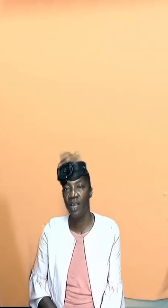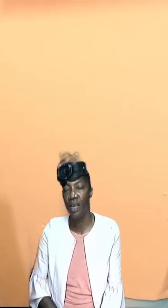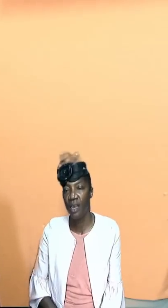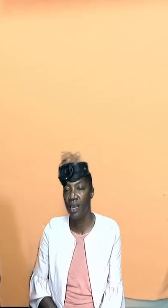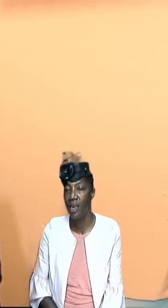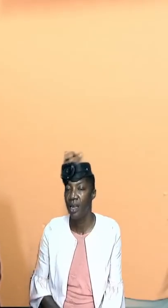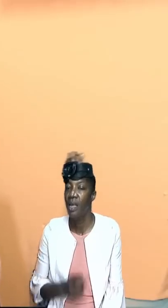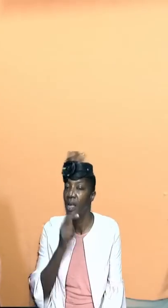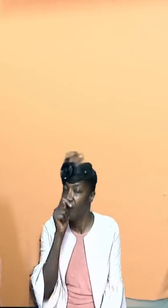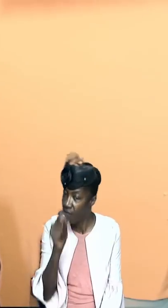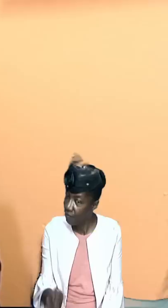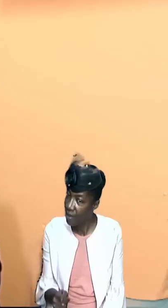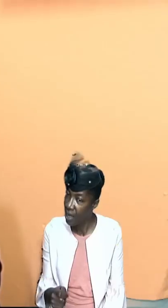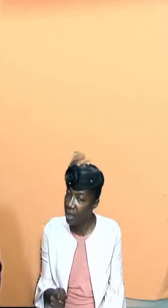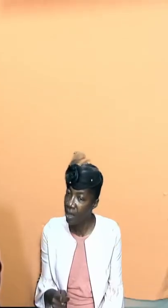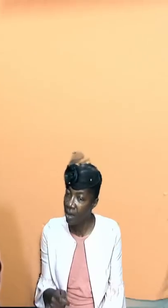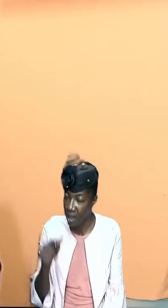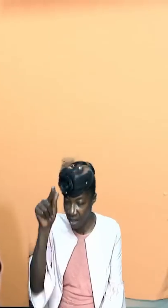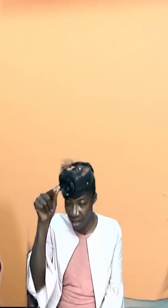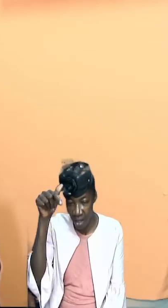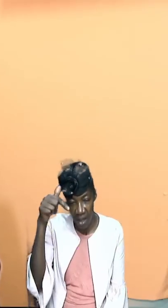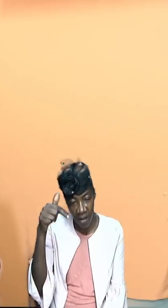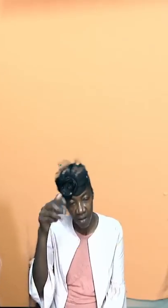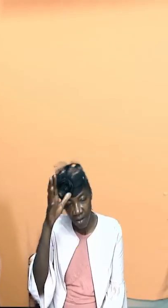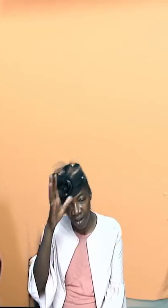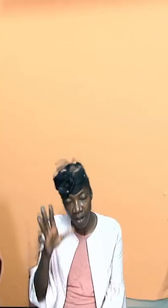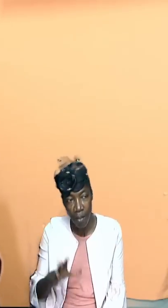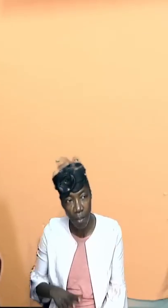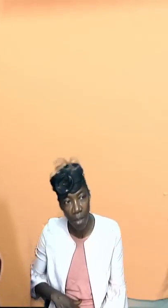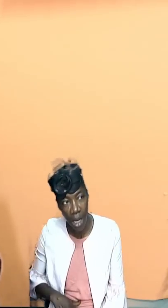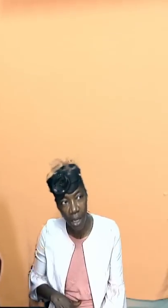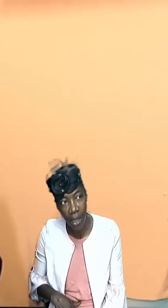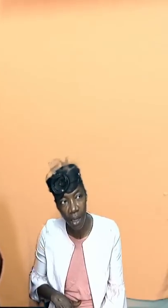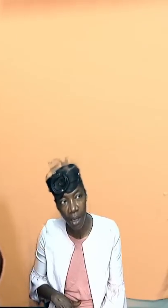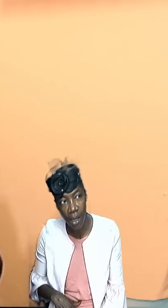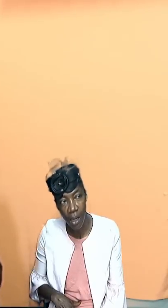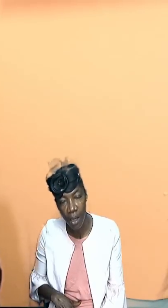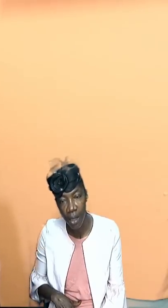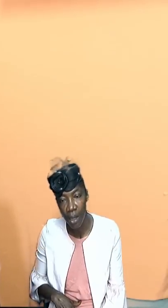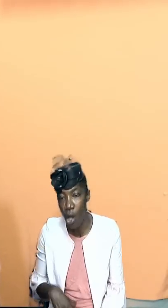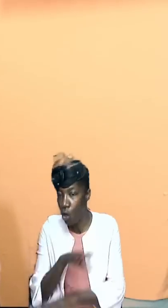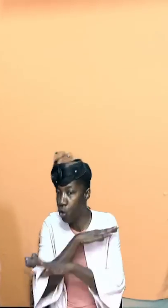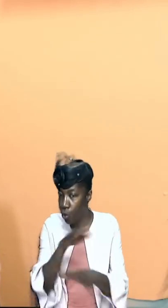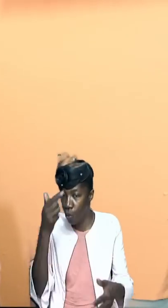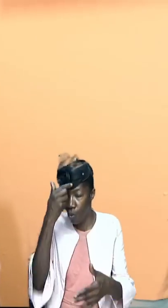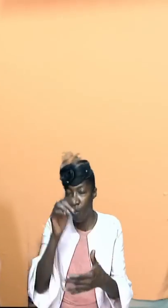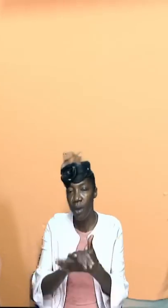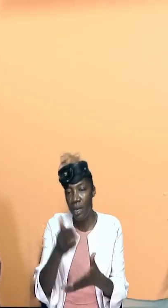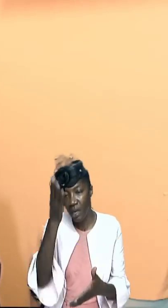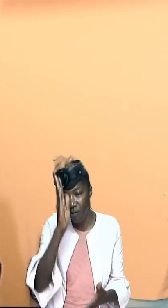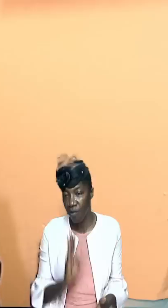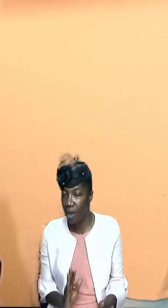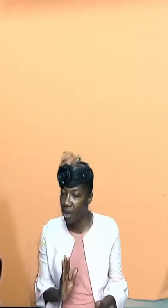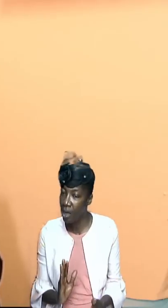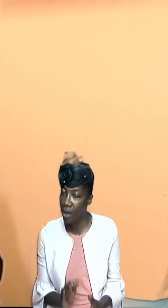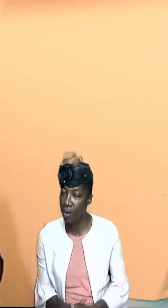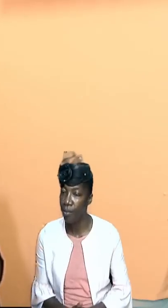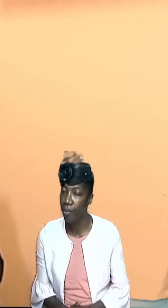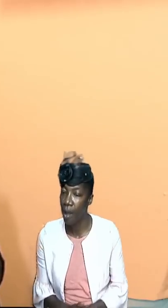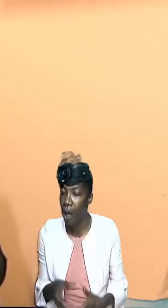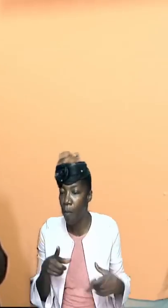fact, this man is an atheist. But he's not